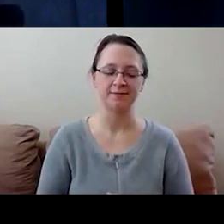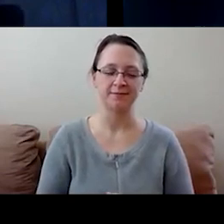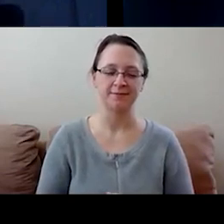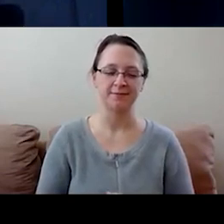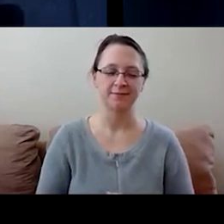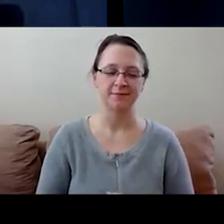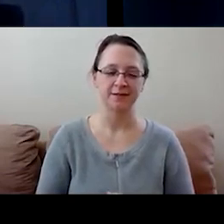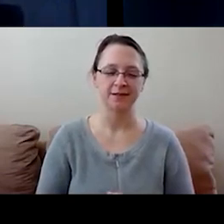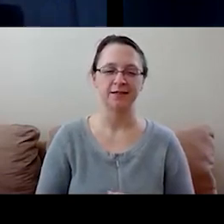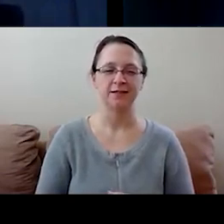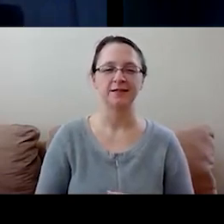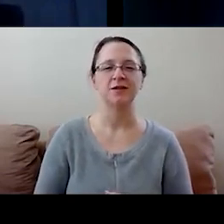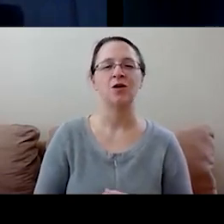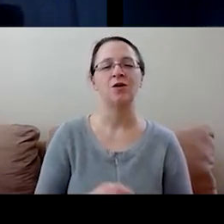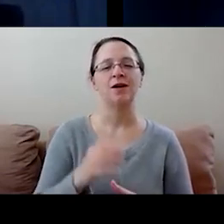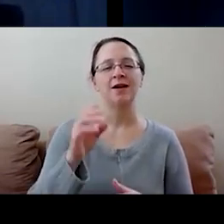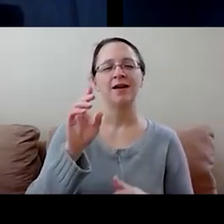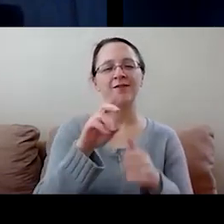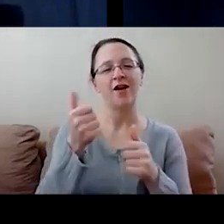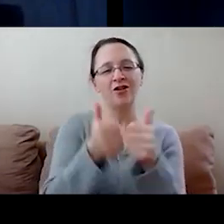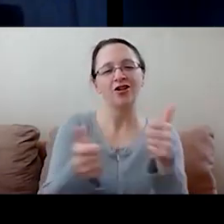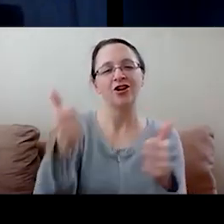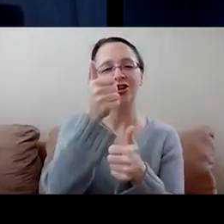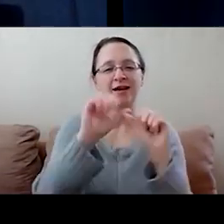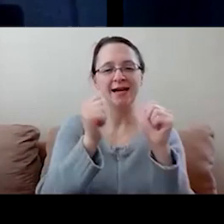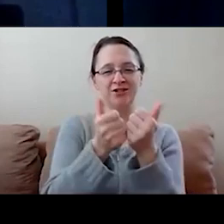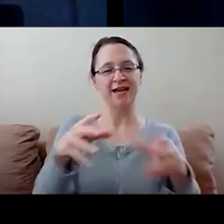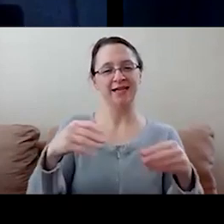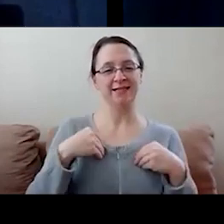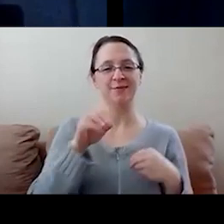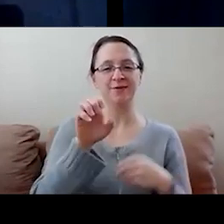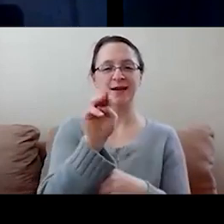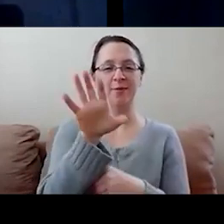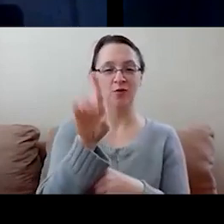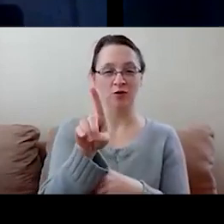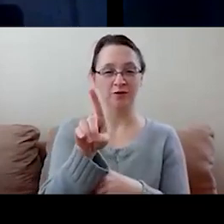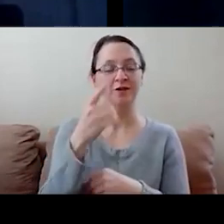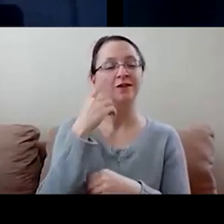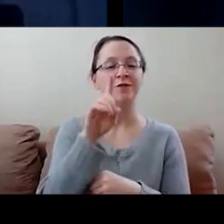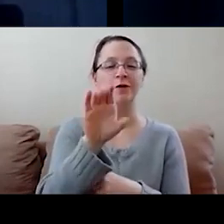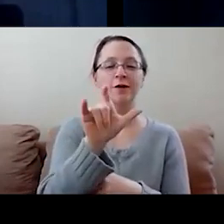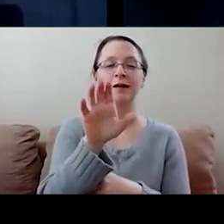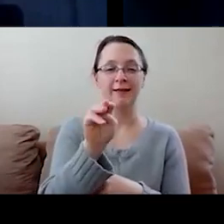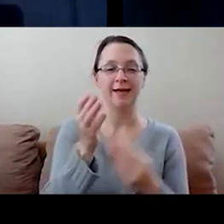have regulatory agencies accepted Emerald data for claim submissions?